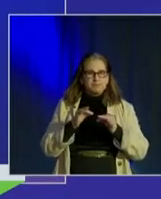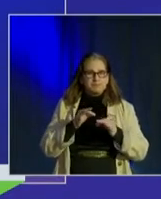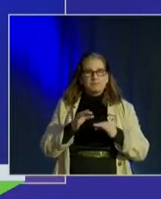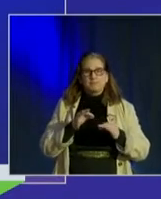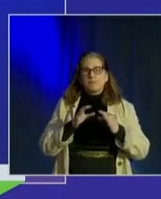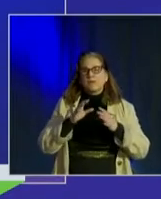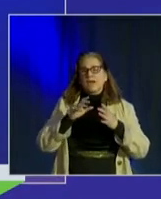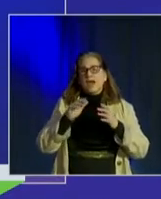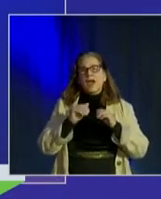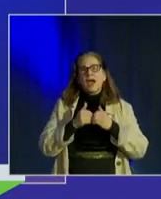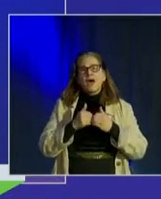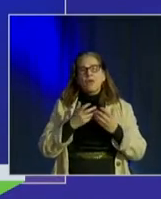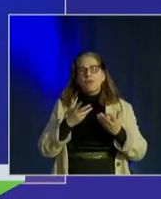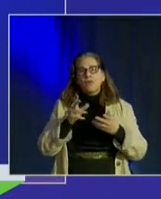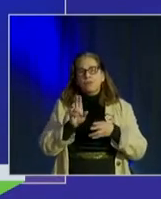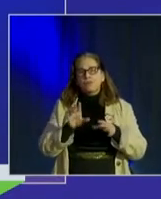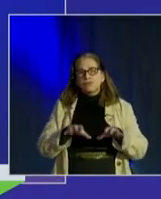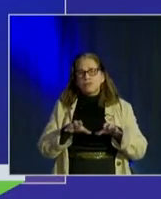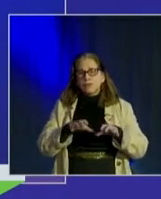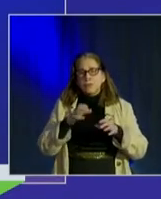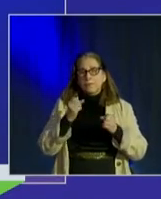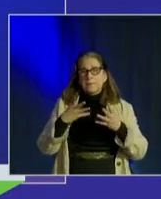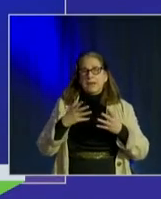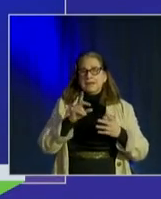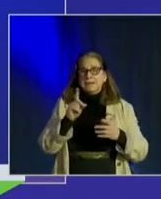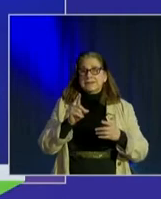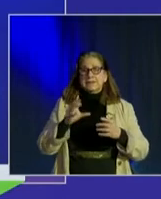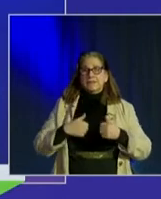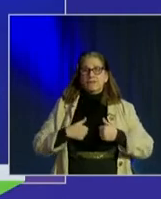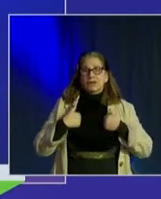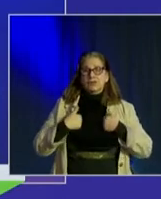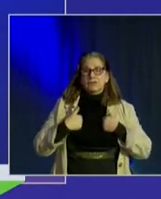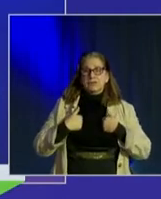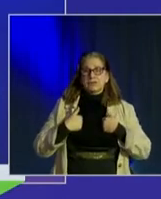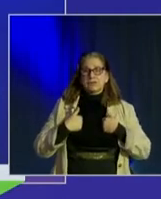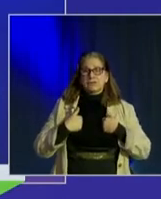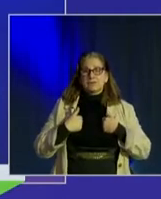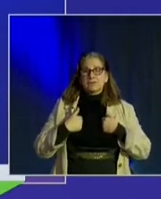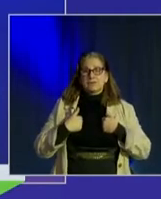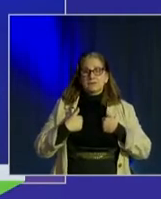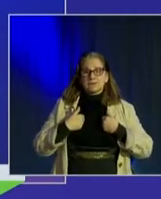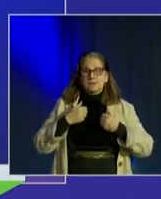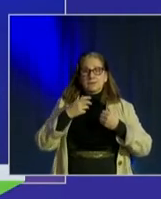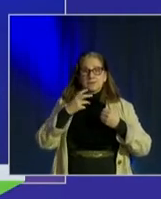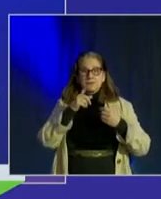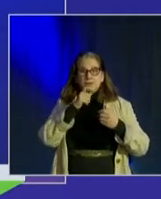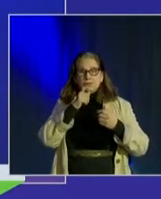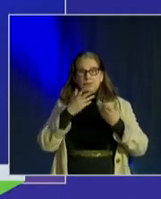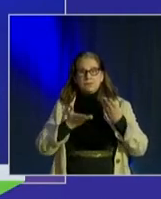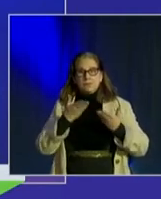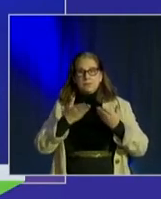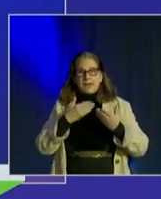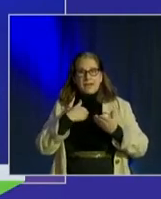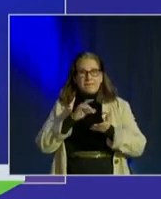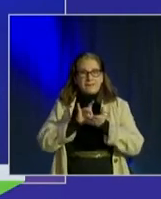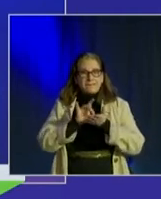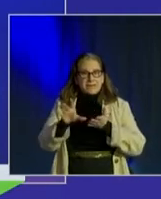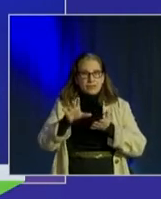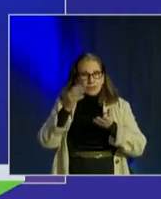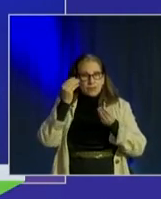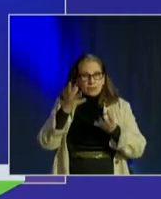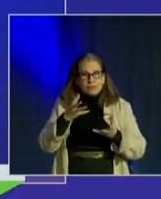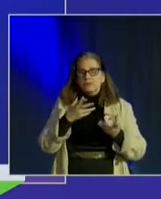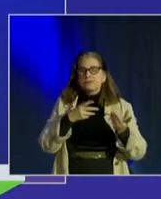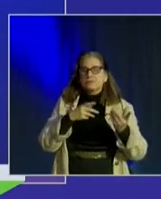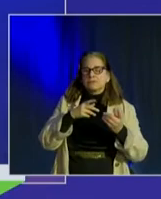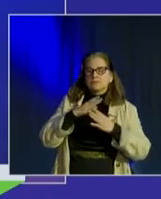recognize that there is a moratorium on evictions and on utility shut-offs, and rightly so, because a lot